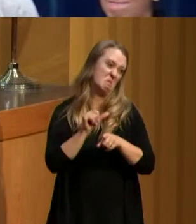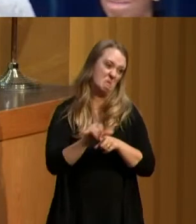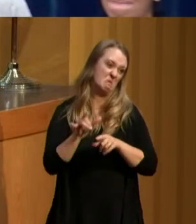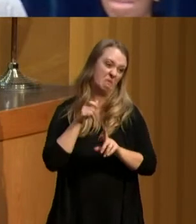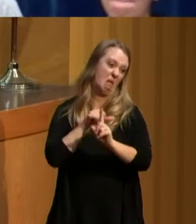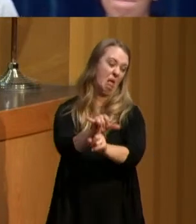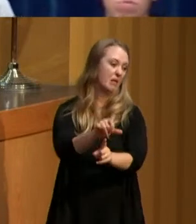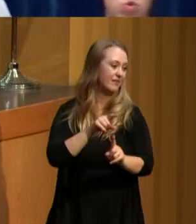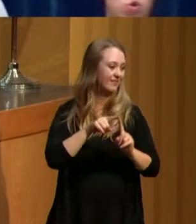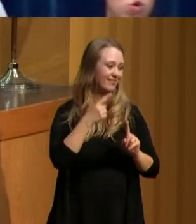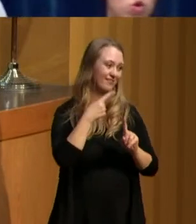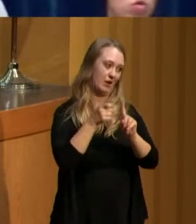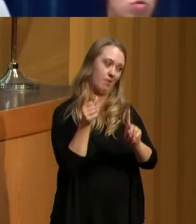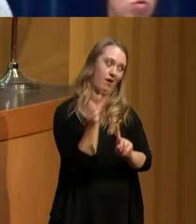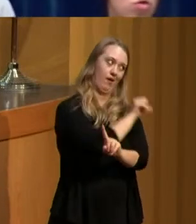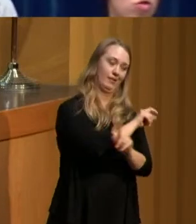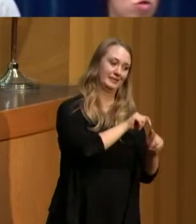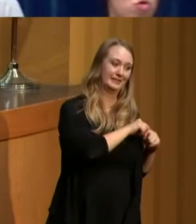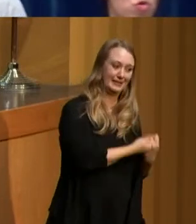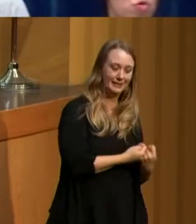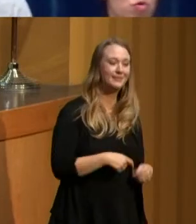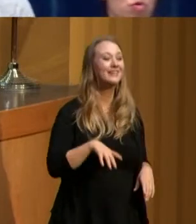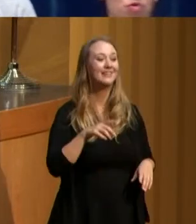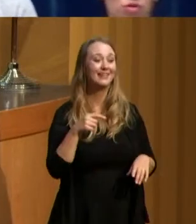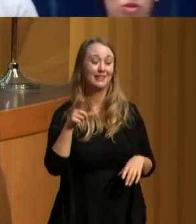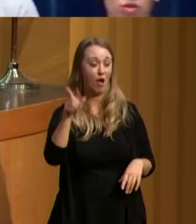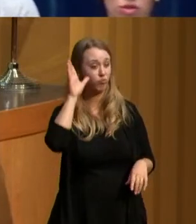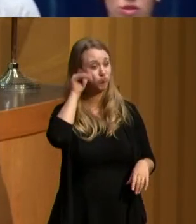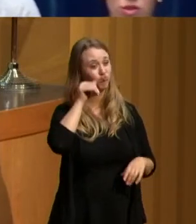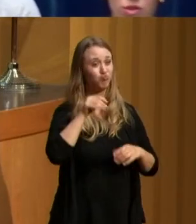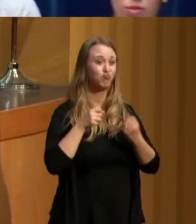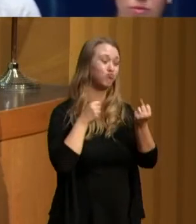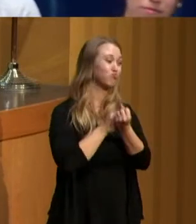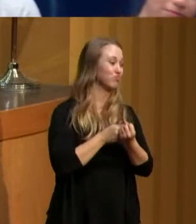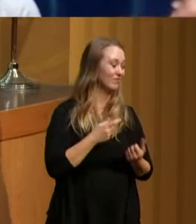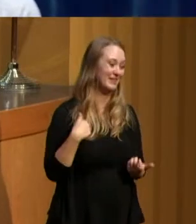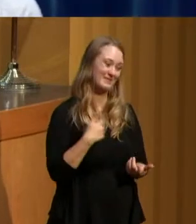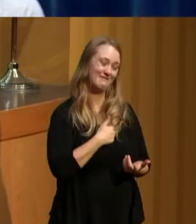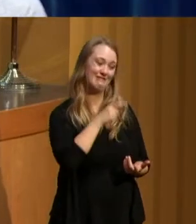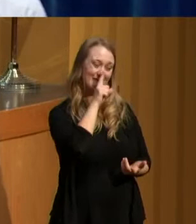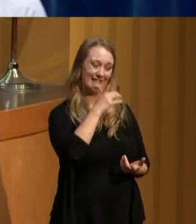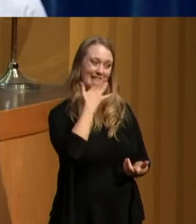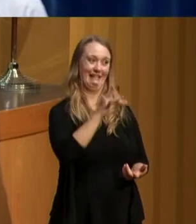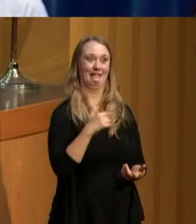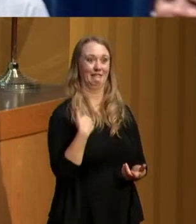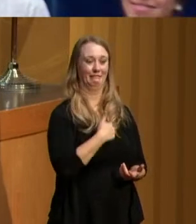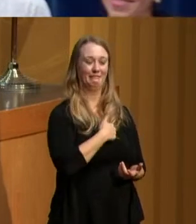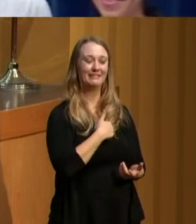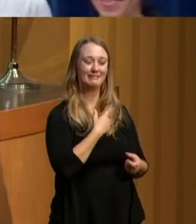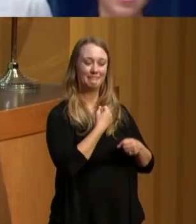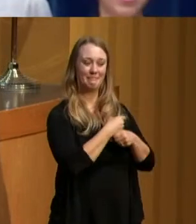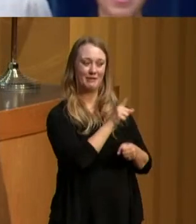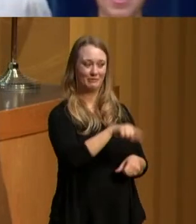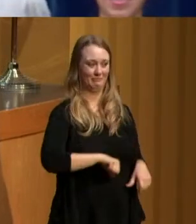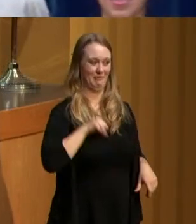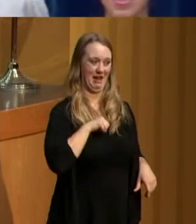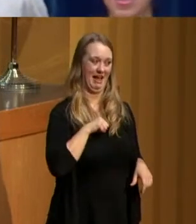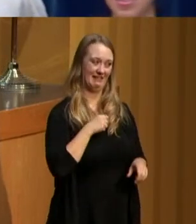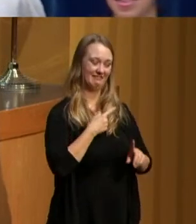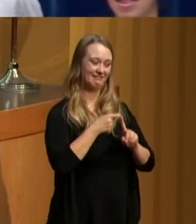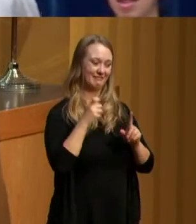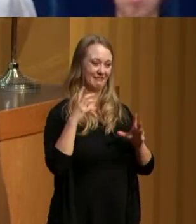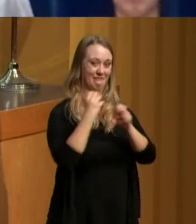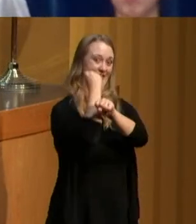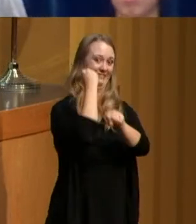and they got through it, and we are just happy that we were able to win the national championship and make you guys proud. So I hope I didn't